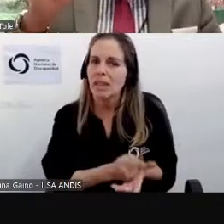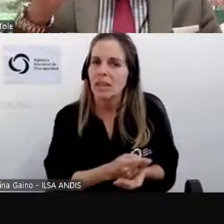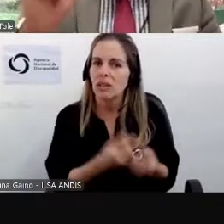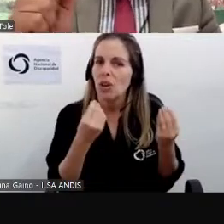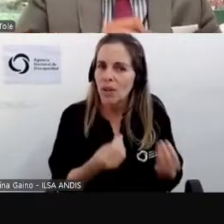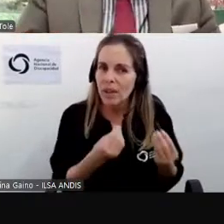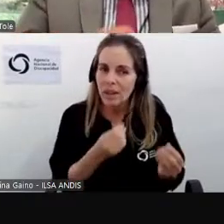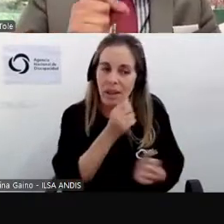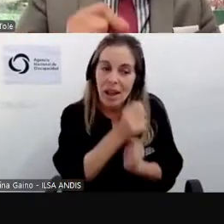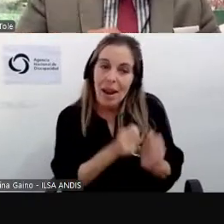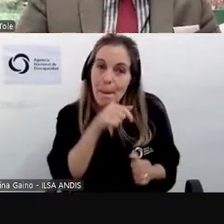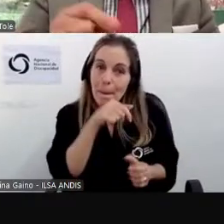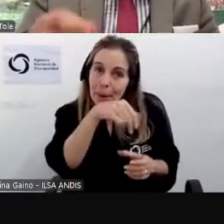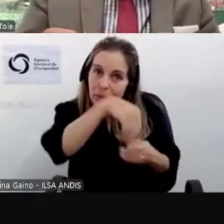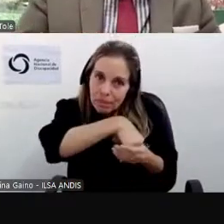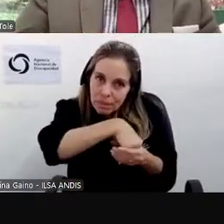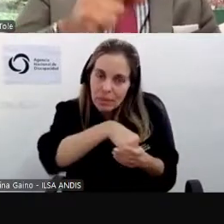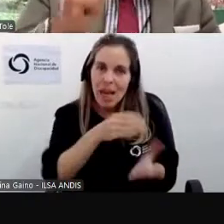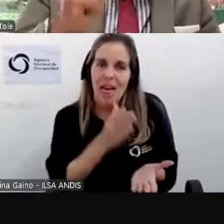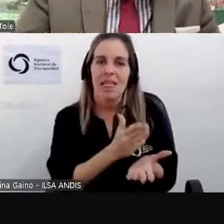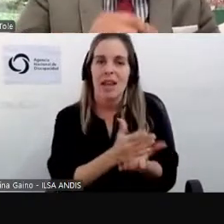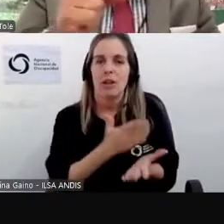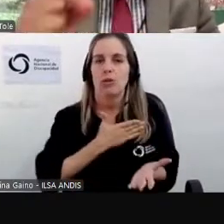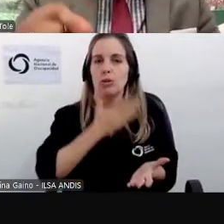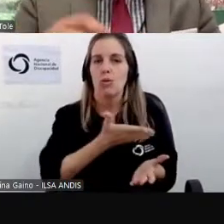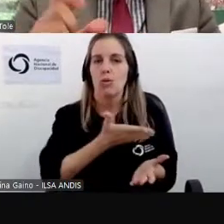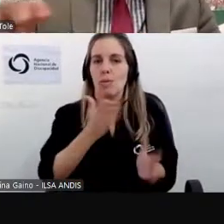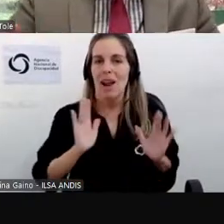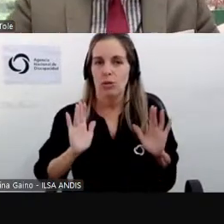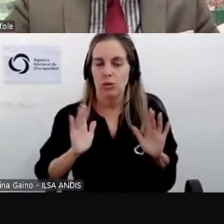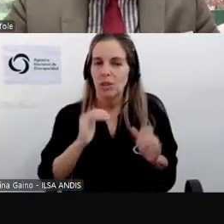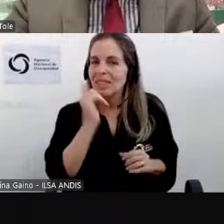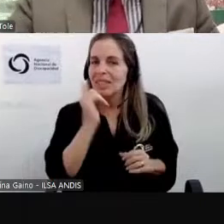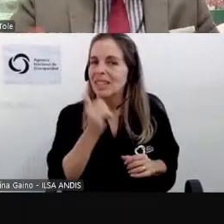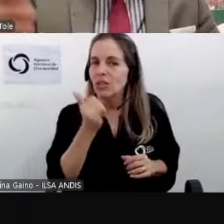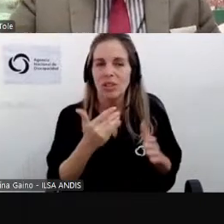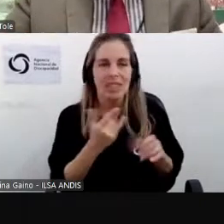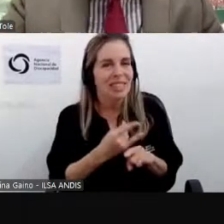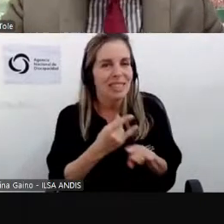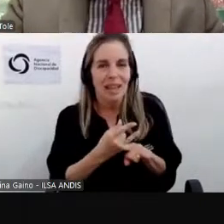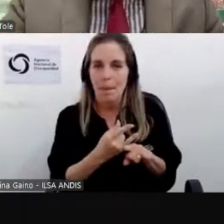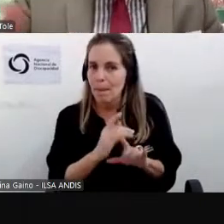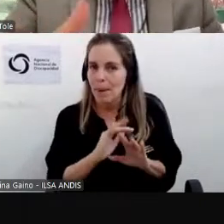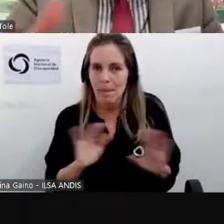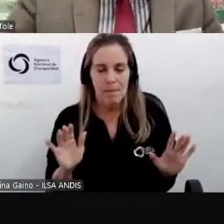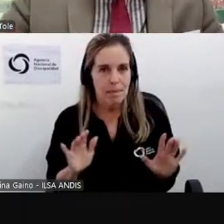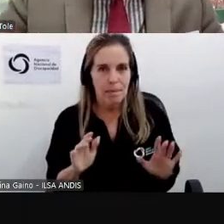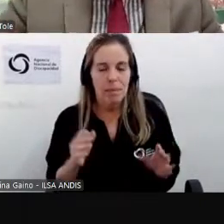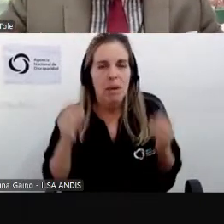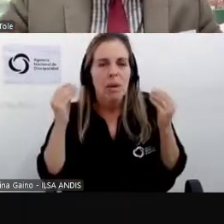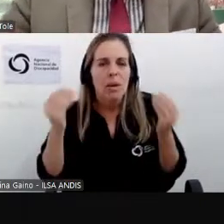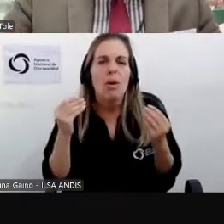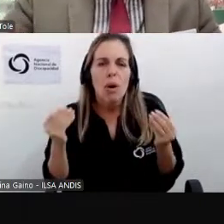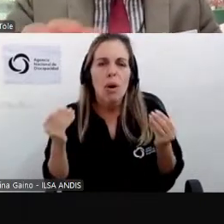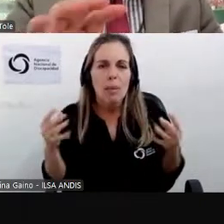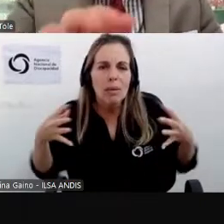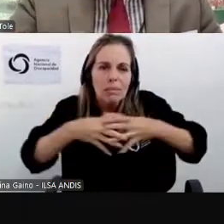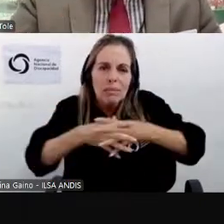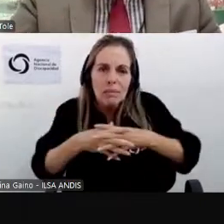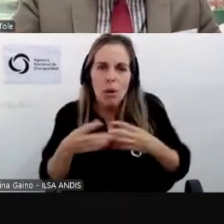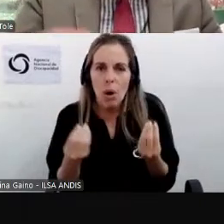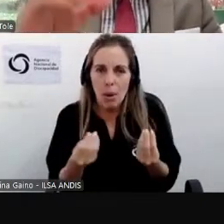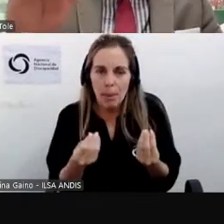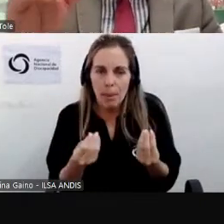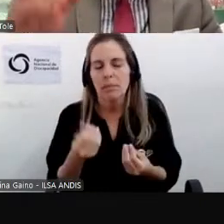of businesses, of a business decision, human rights, whether affecting an individual, a group of persons,